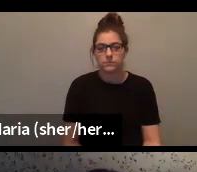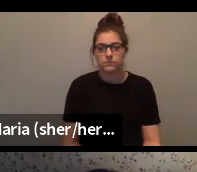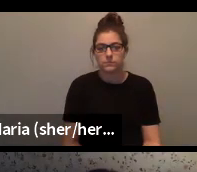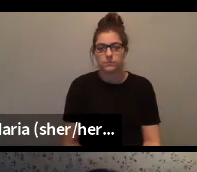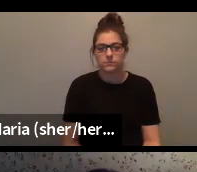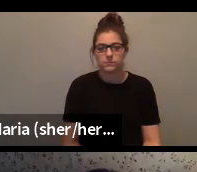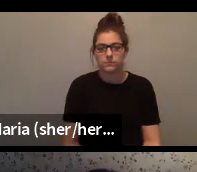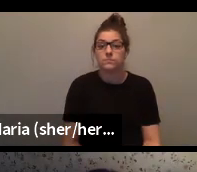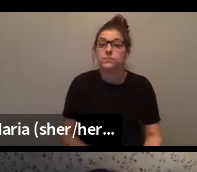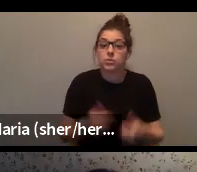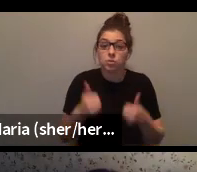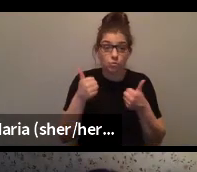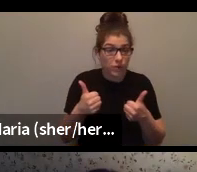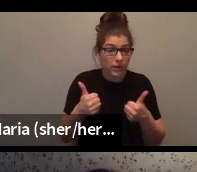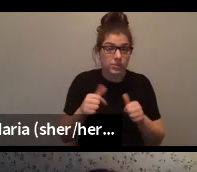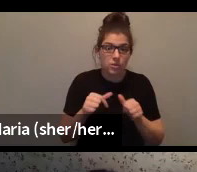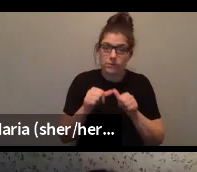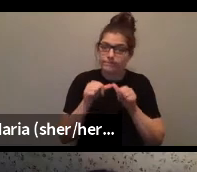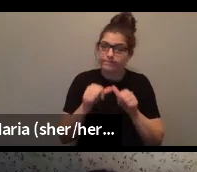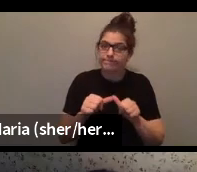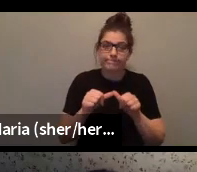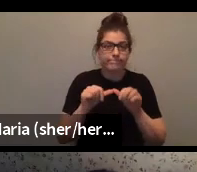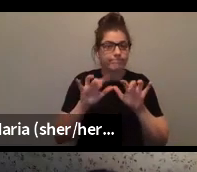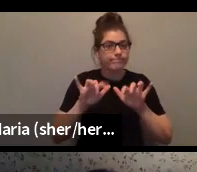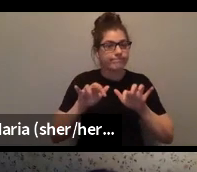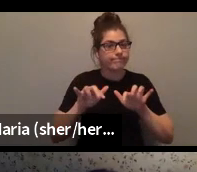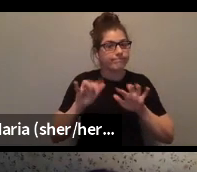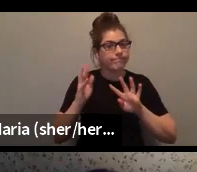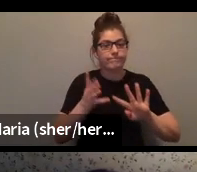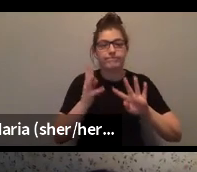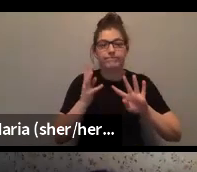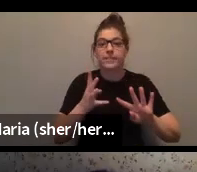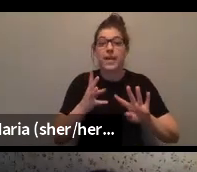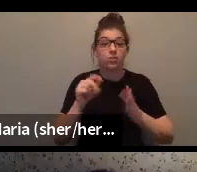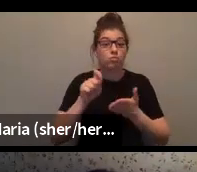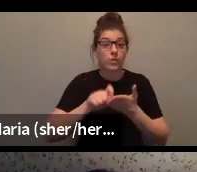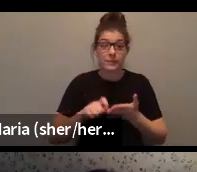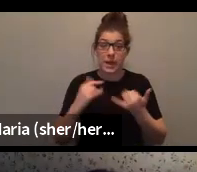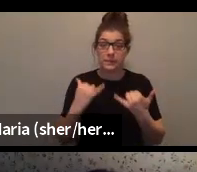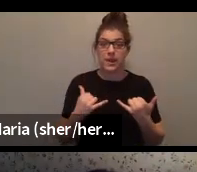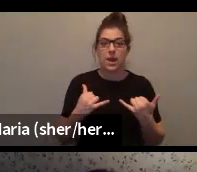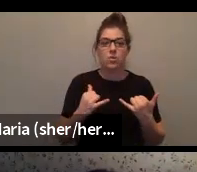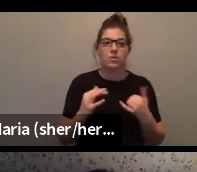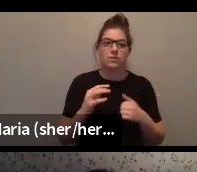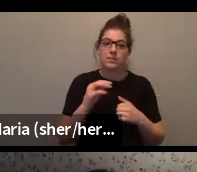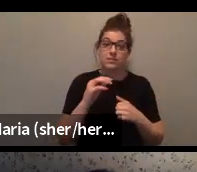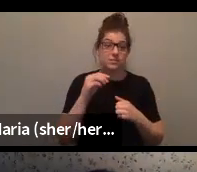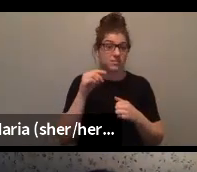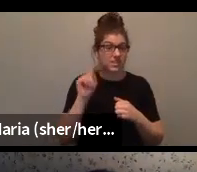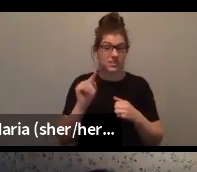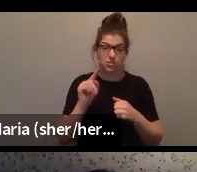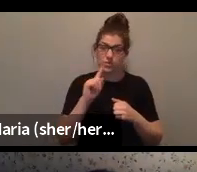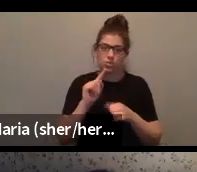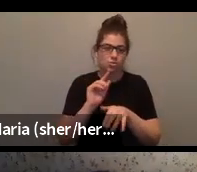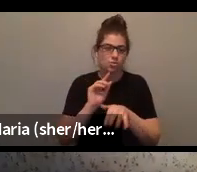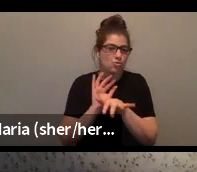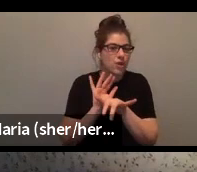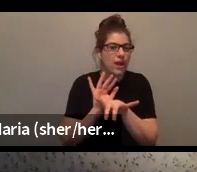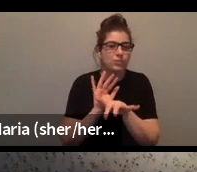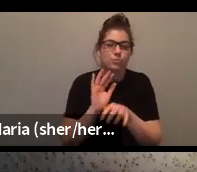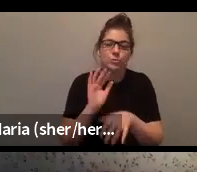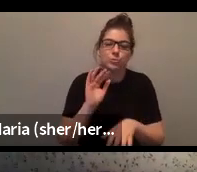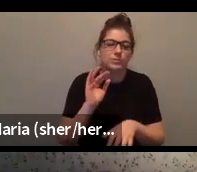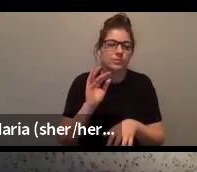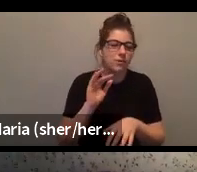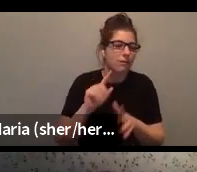Great, so keep those coming, y'all, and write them down now. This isn't one of those cases. This is just grassroots style, what my